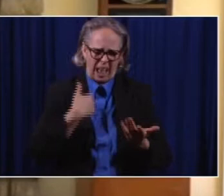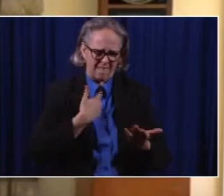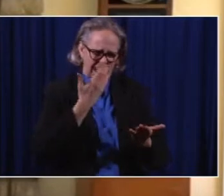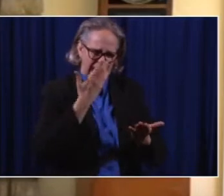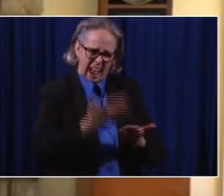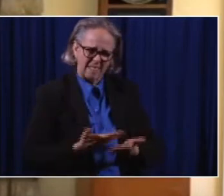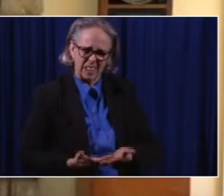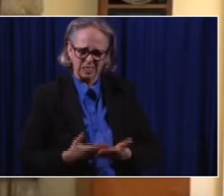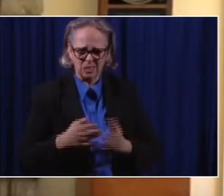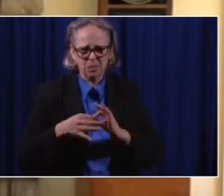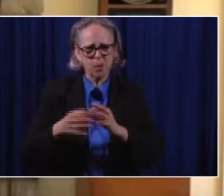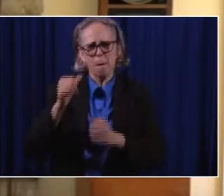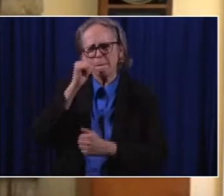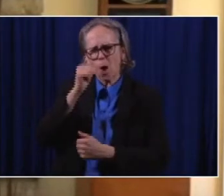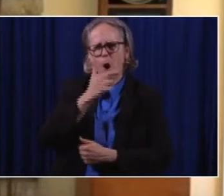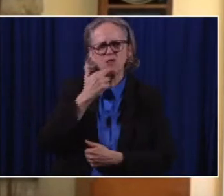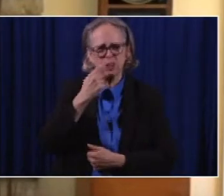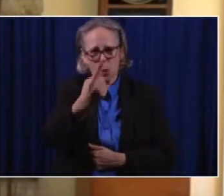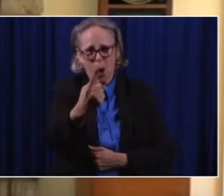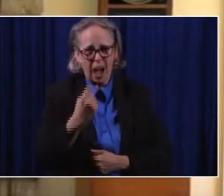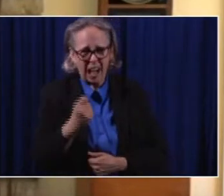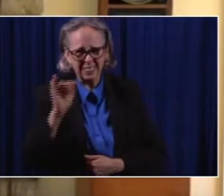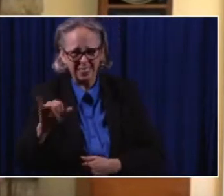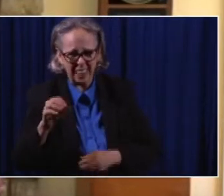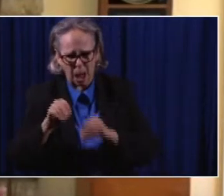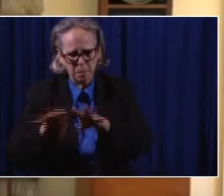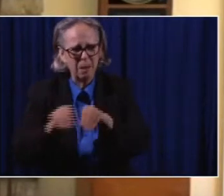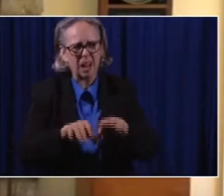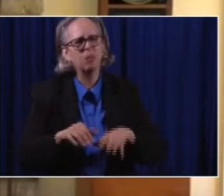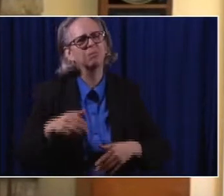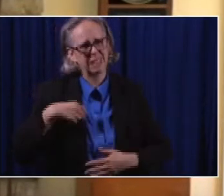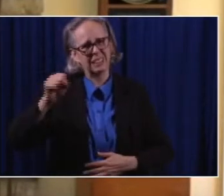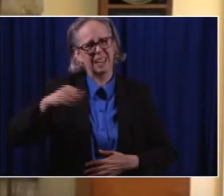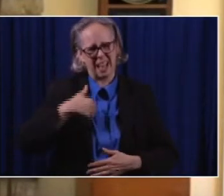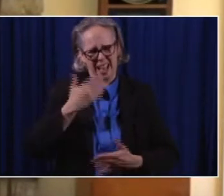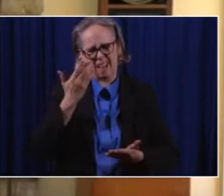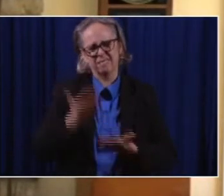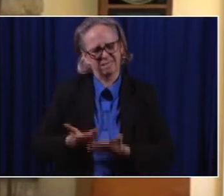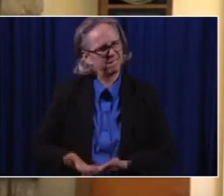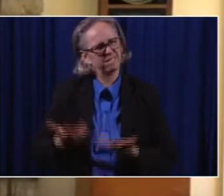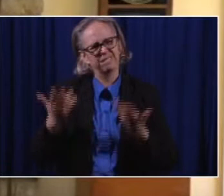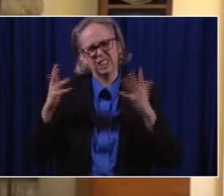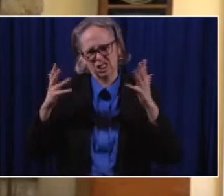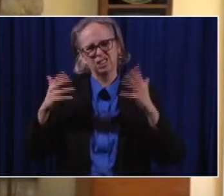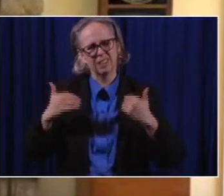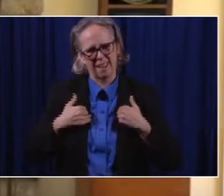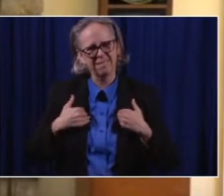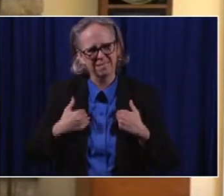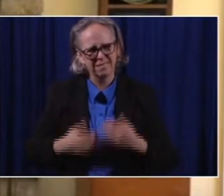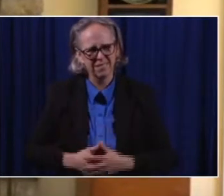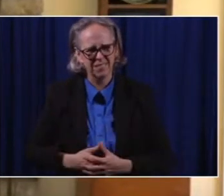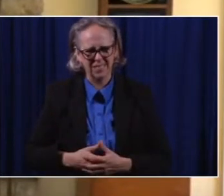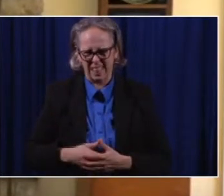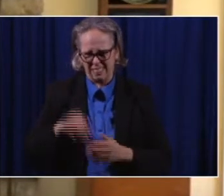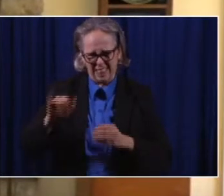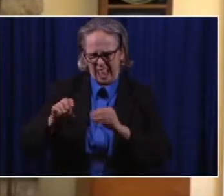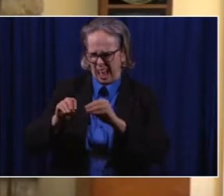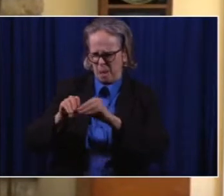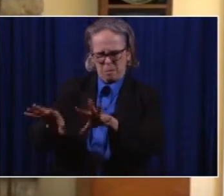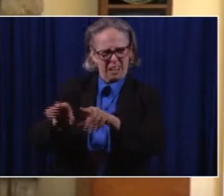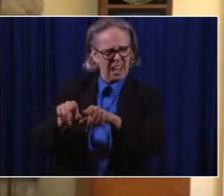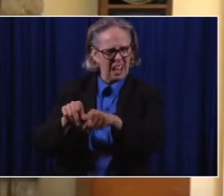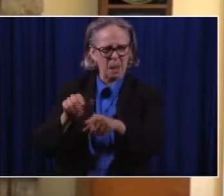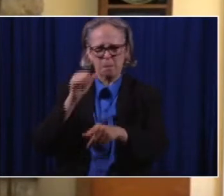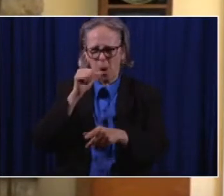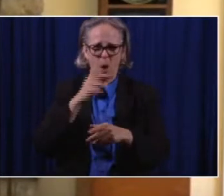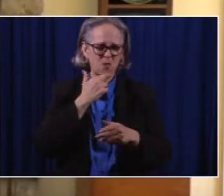today, reports. We've got evidence. There's spread in bars. There is spread in restaurants. Is there spread other